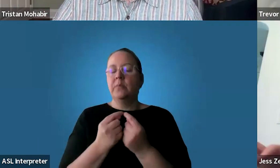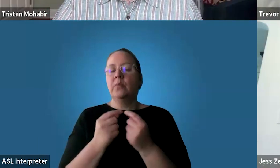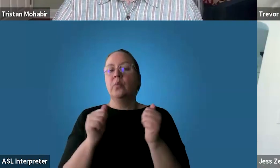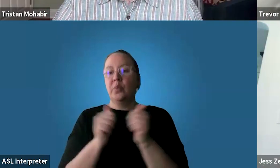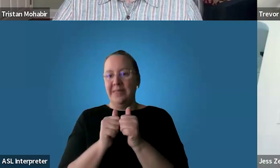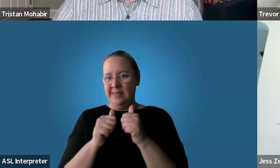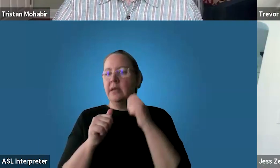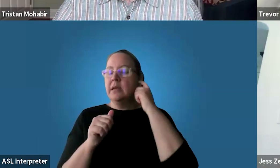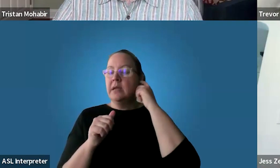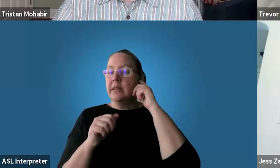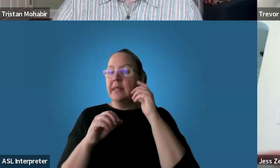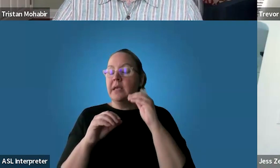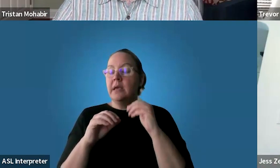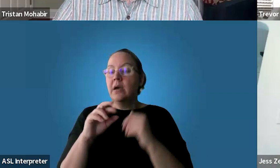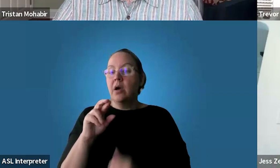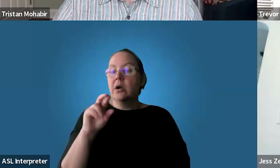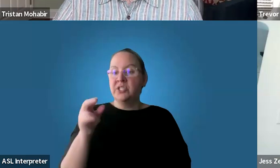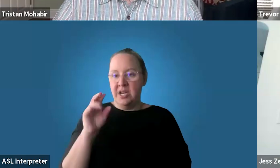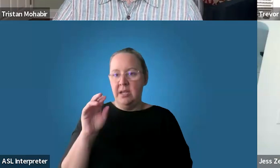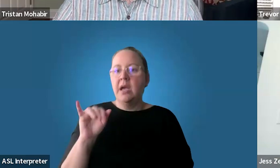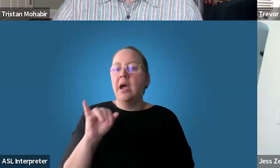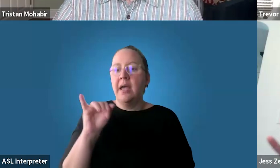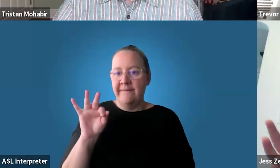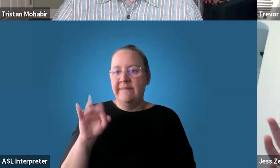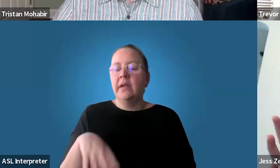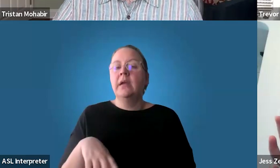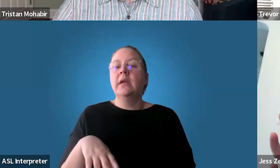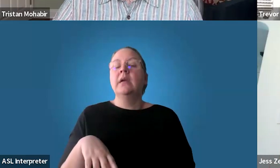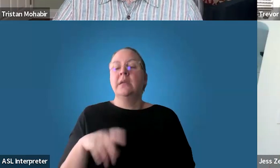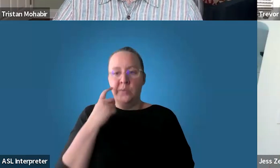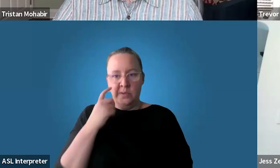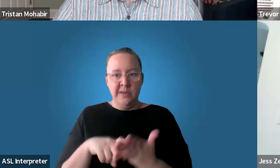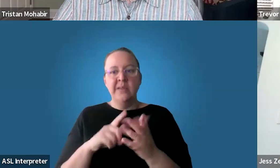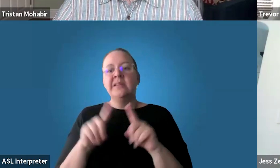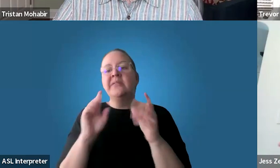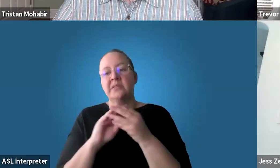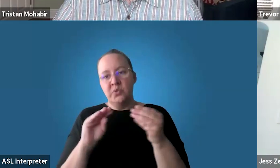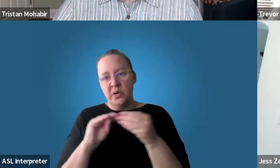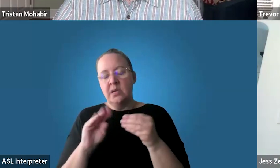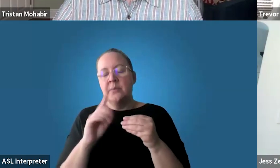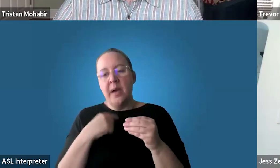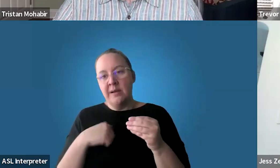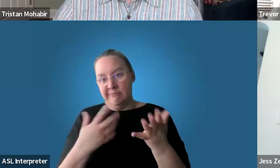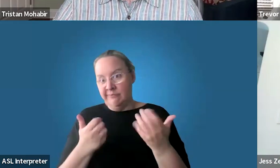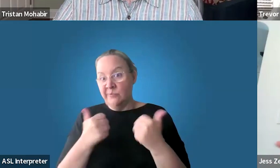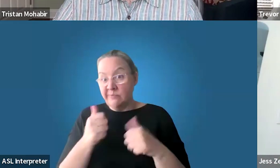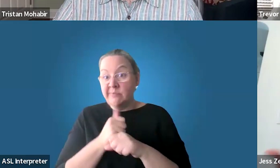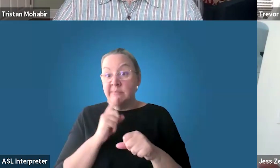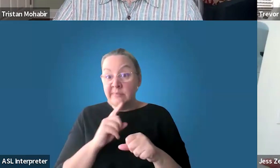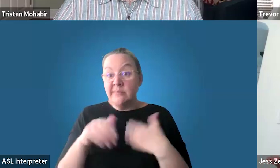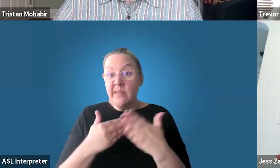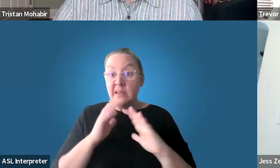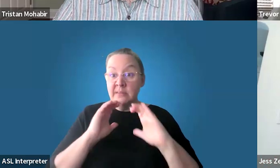get the narrative house from the download link, you'll see the different types of stories. We're also just internally trying to make sure that all of